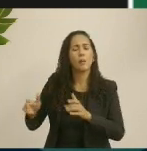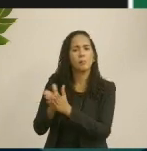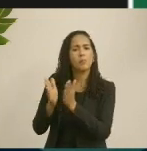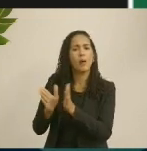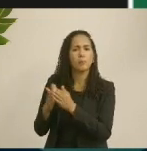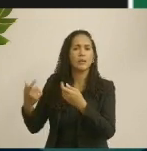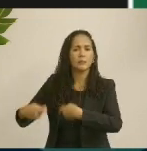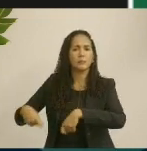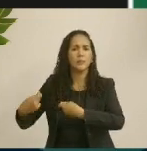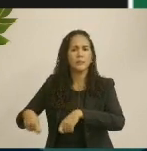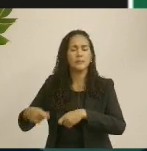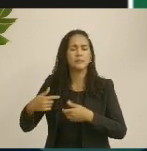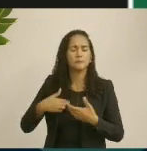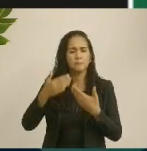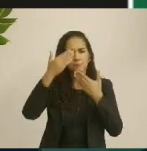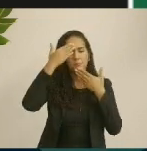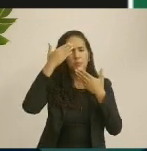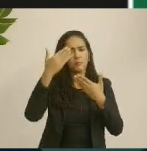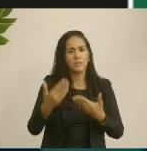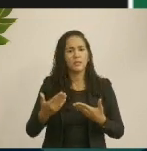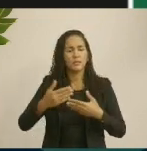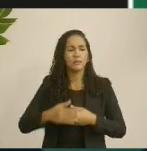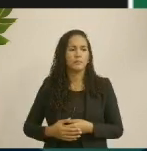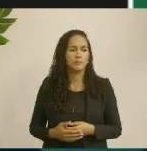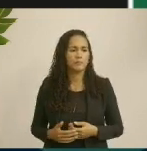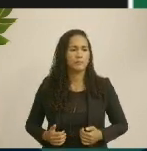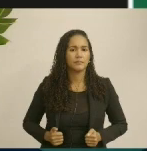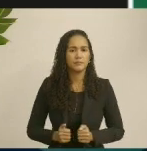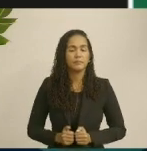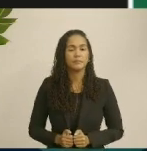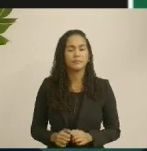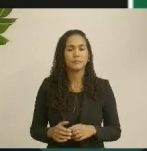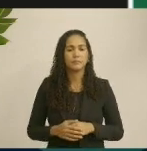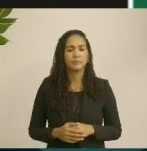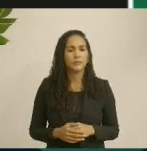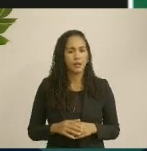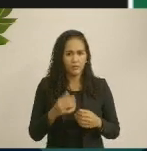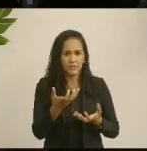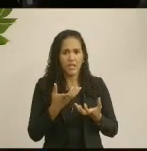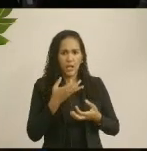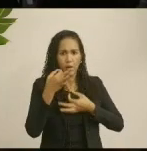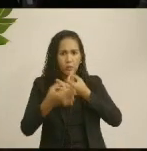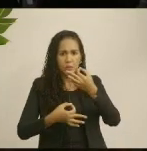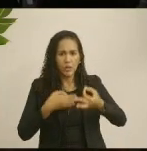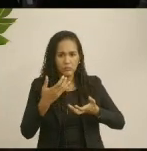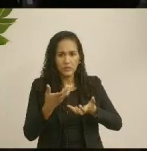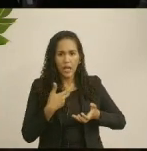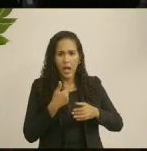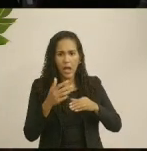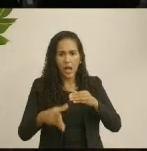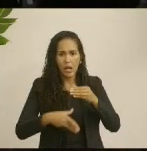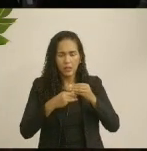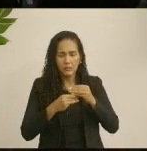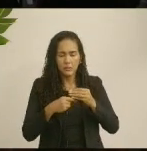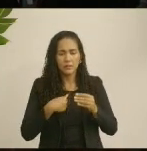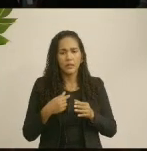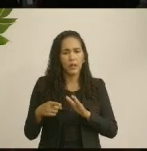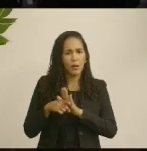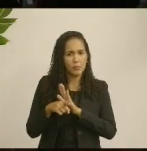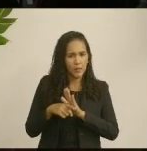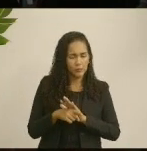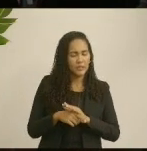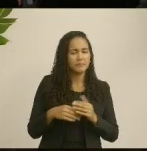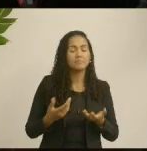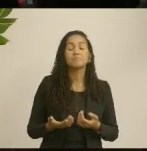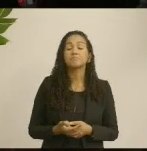I don't know, do you have any comment, Gianluca, that you want to? Yes. Couple of questions here. I think the technology